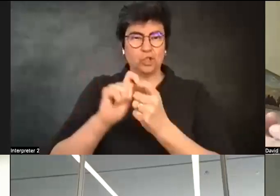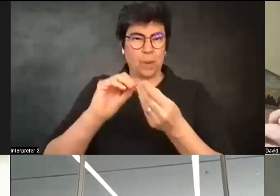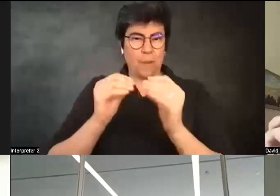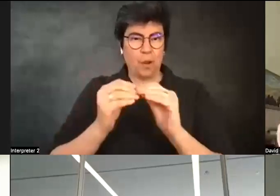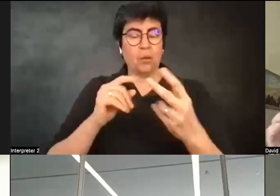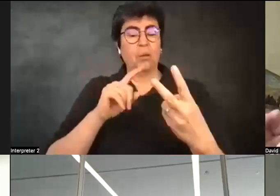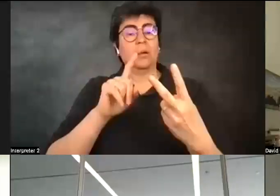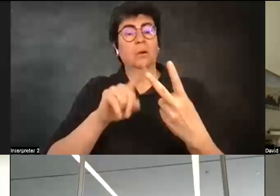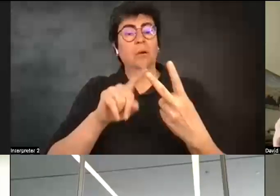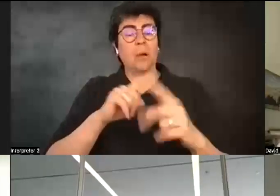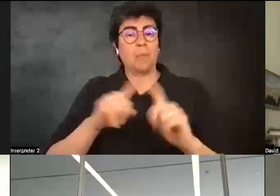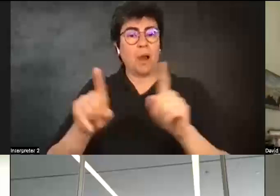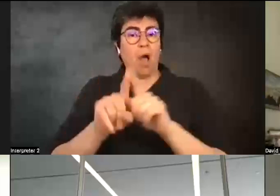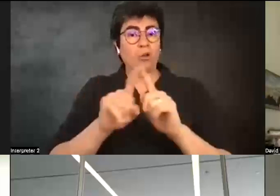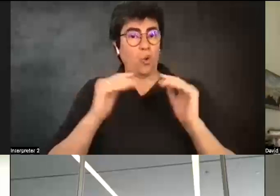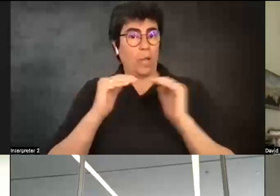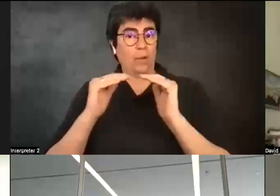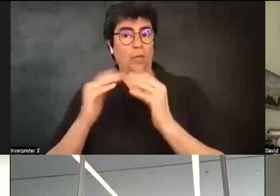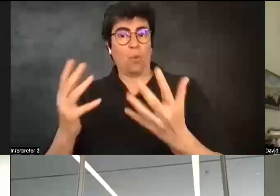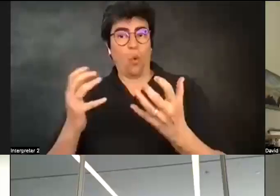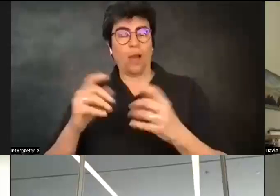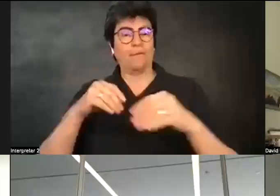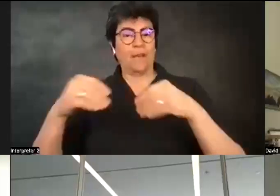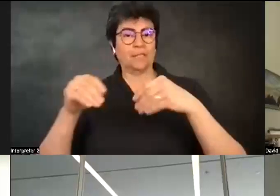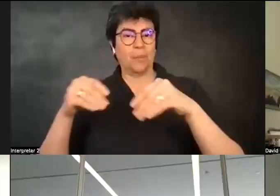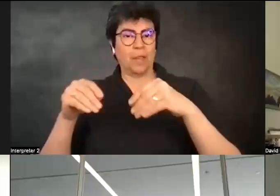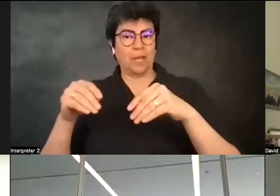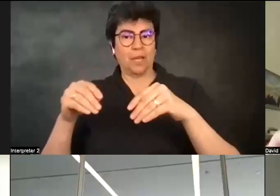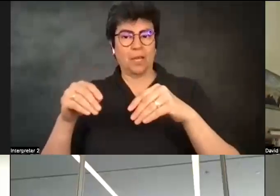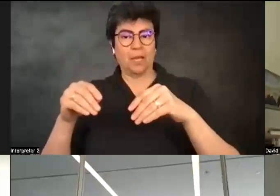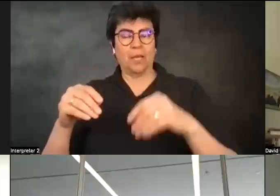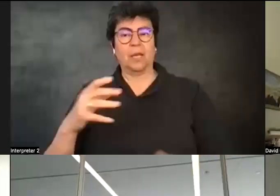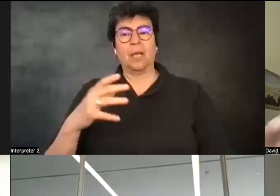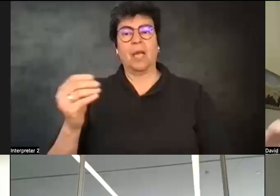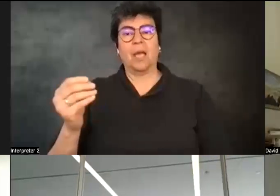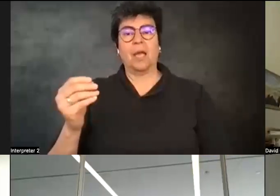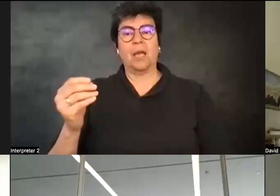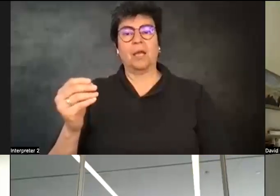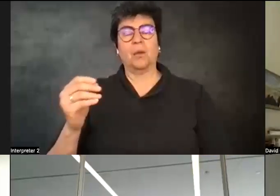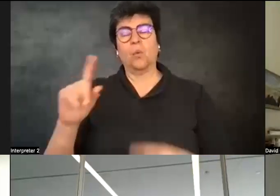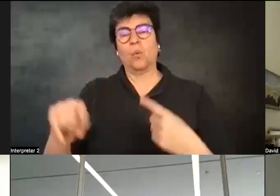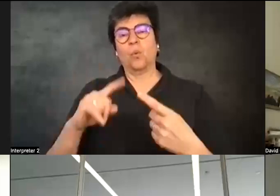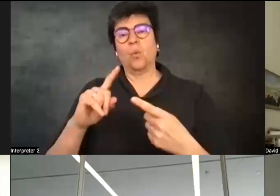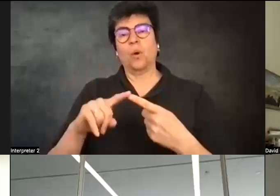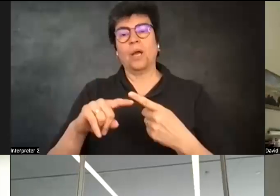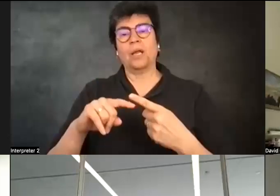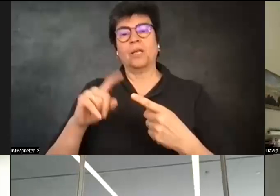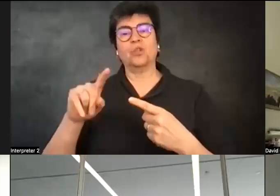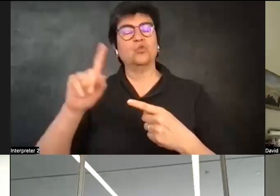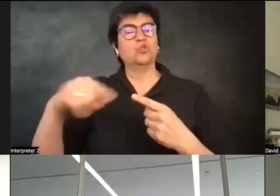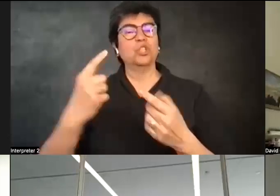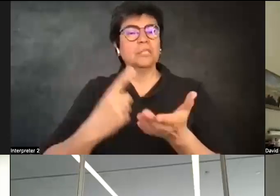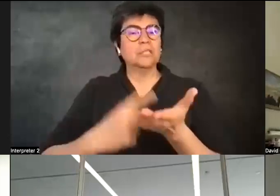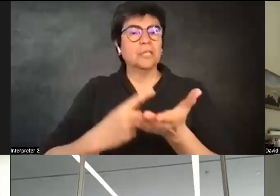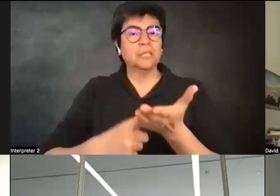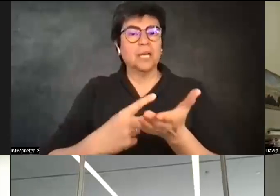they equally wanted was flexibility. And when you just discussed